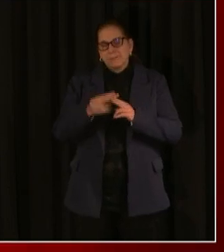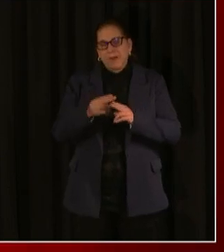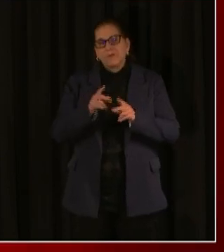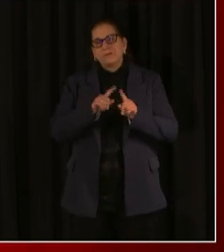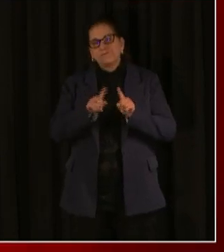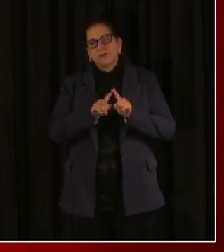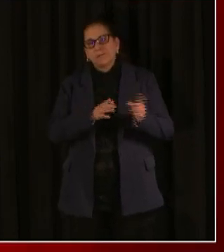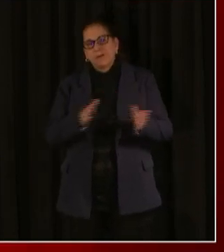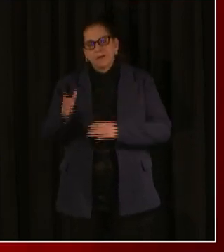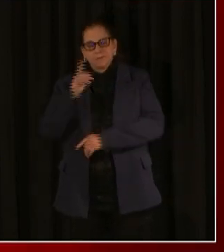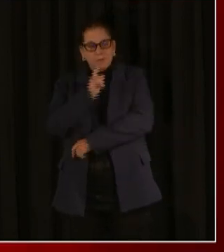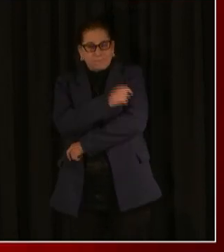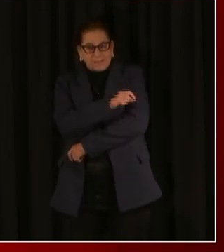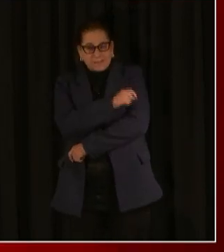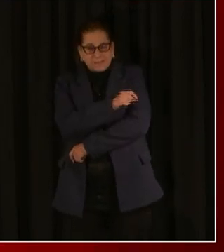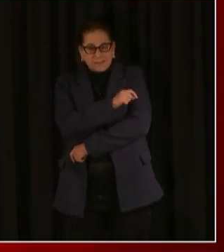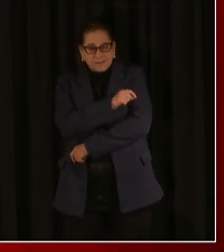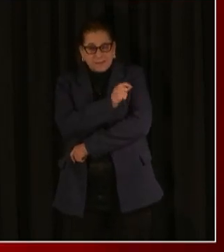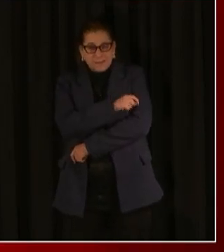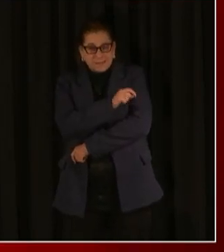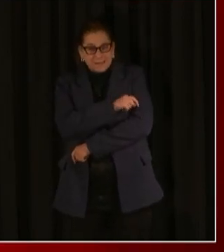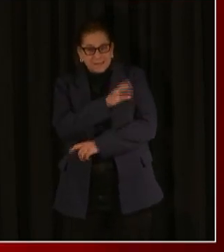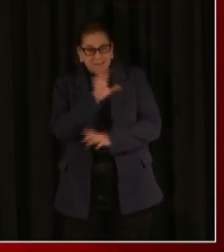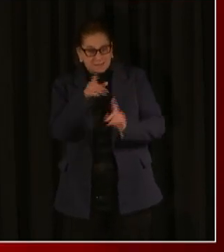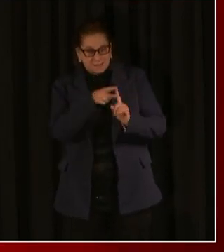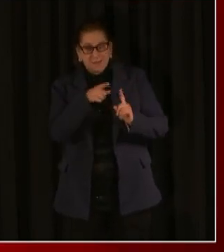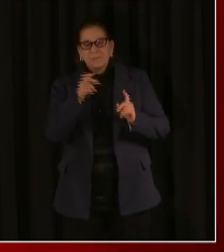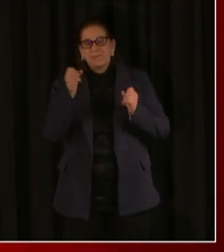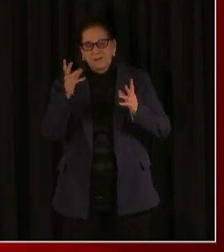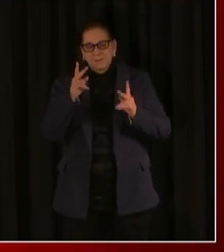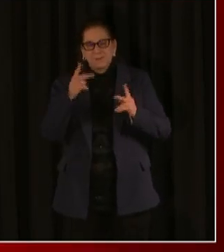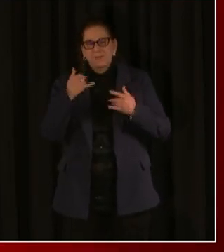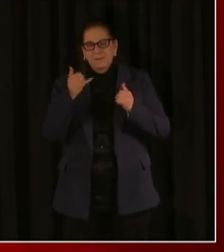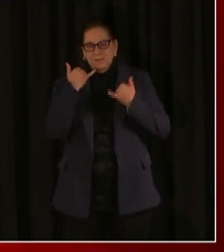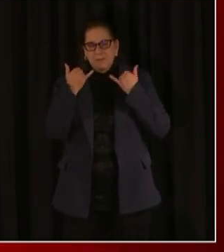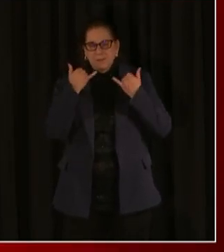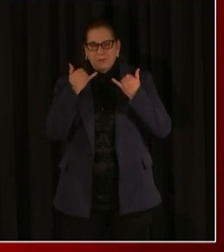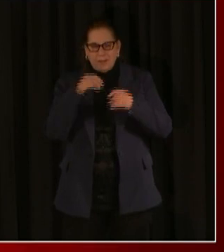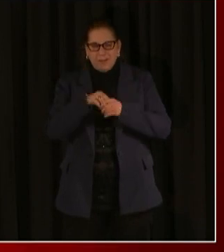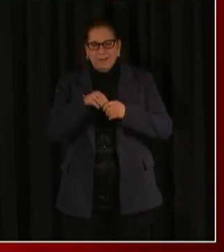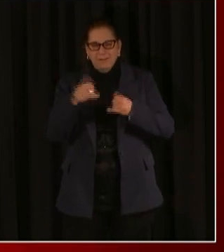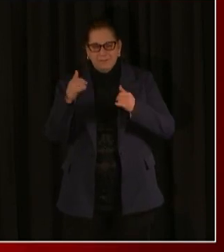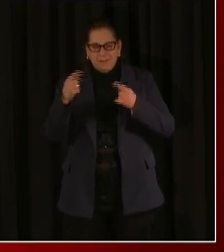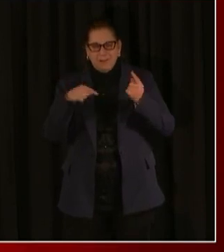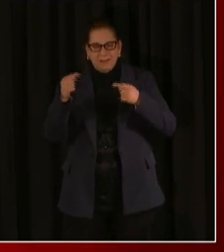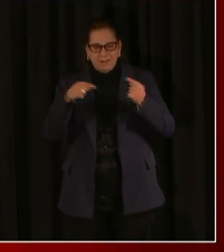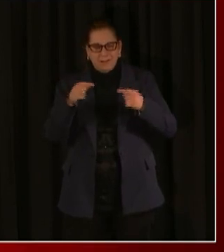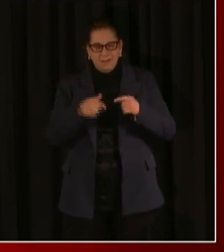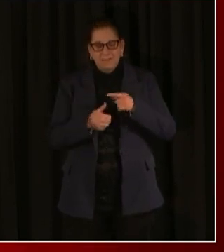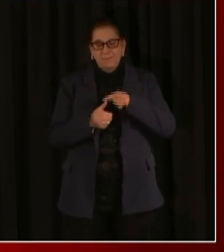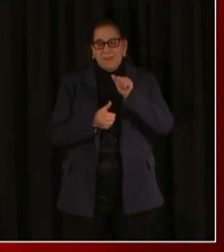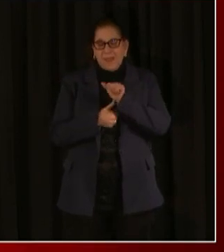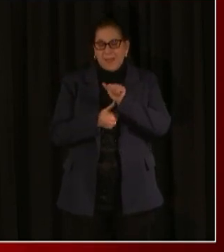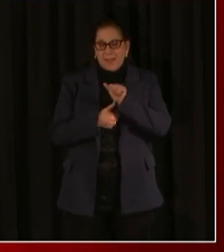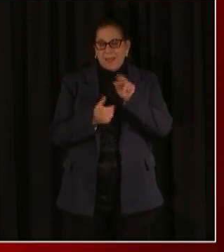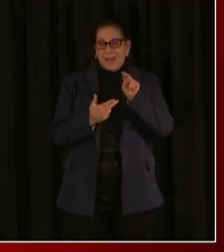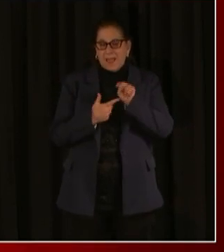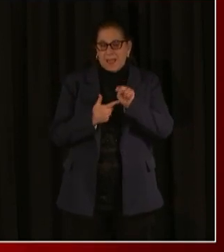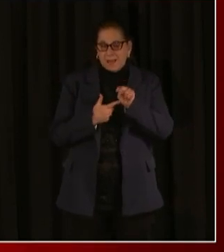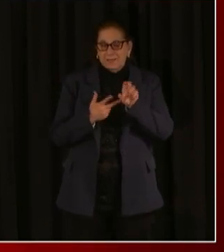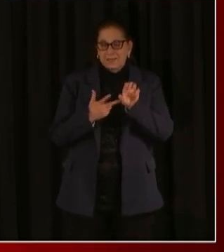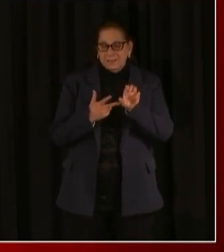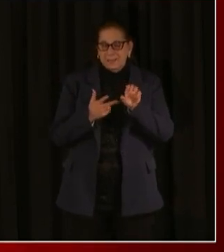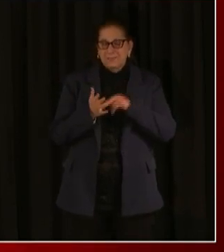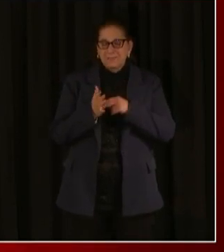know a few people are dialing in of our neighborhood commissioners and our